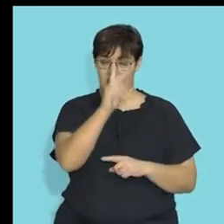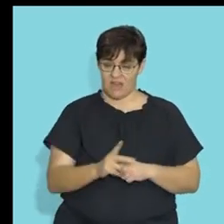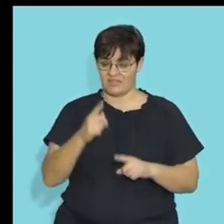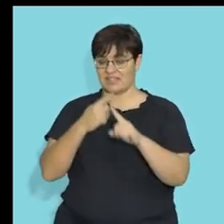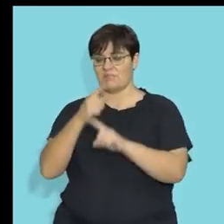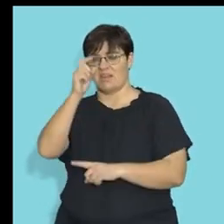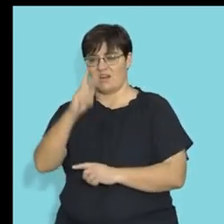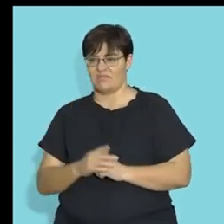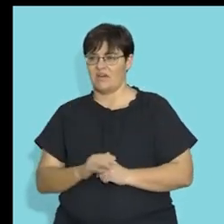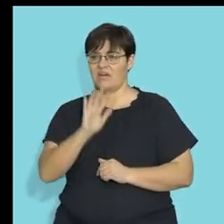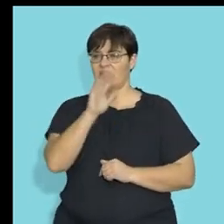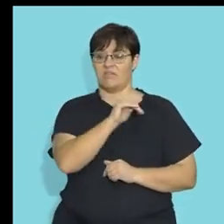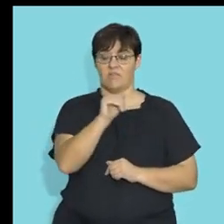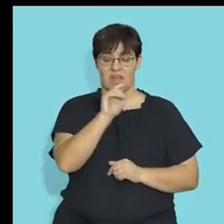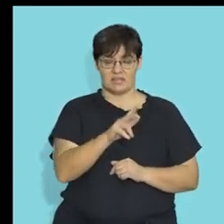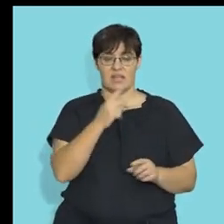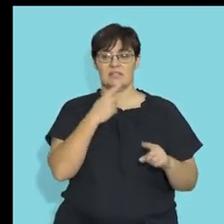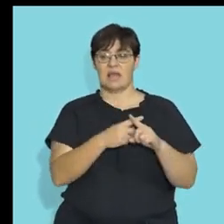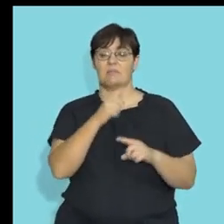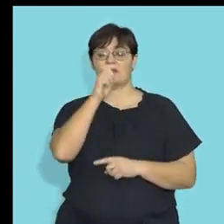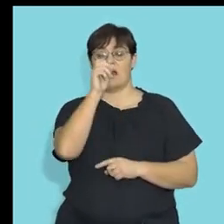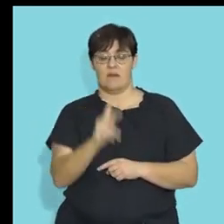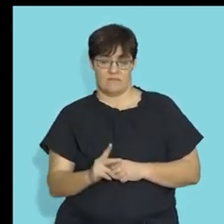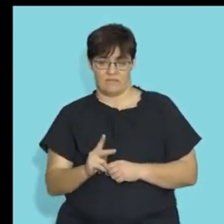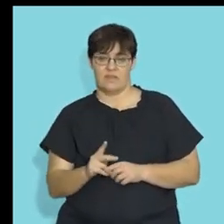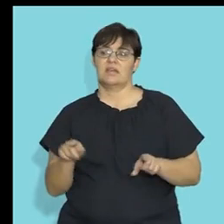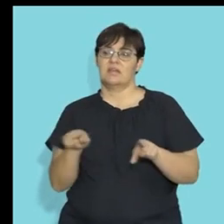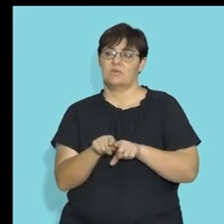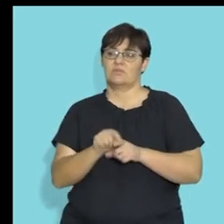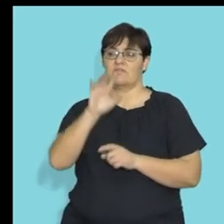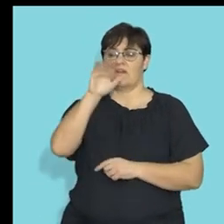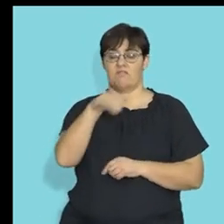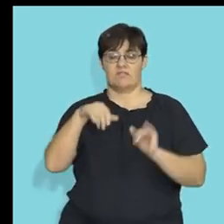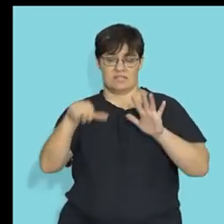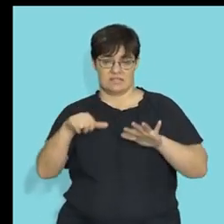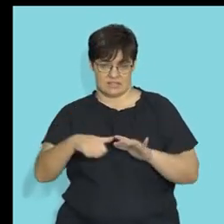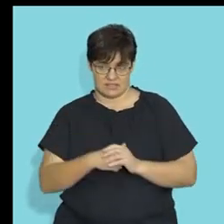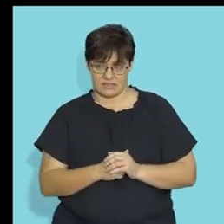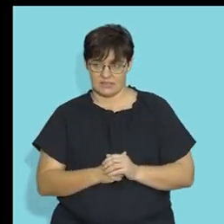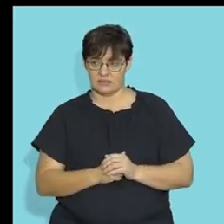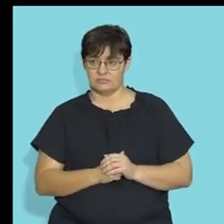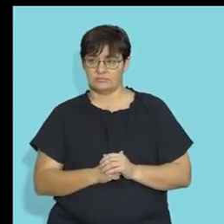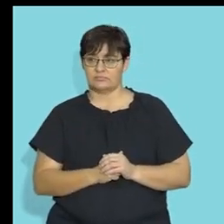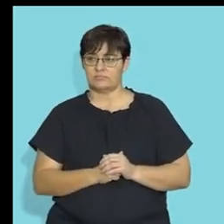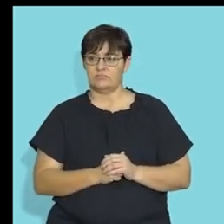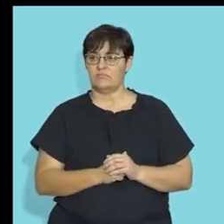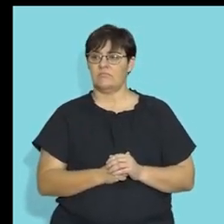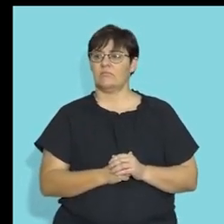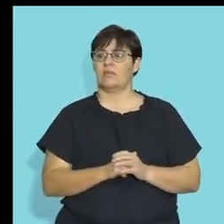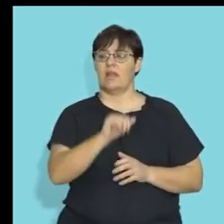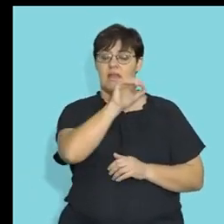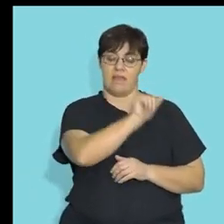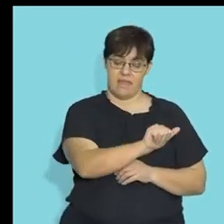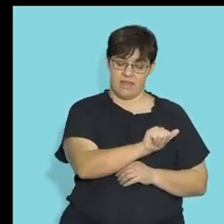a half because 5 over 8 times 1 over 2 is 5 over 16. So I have my A,